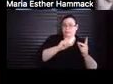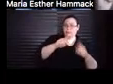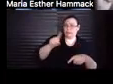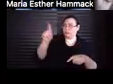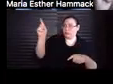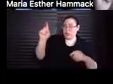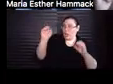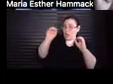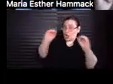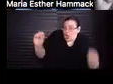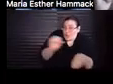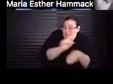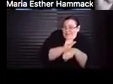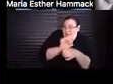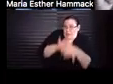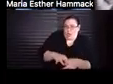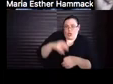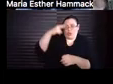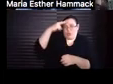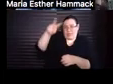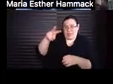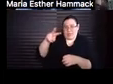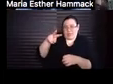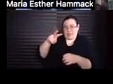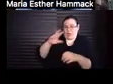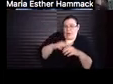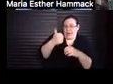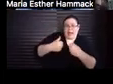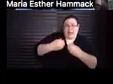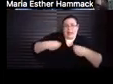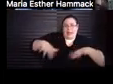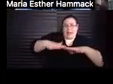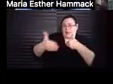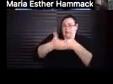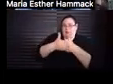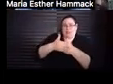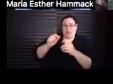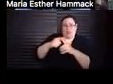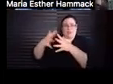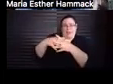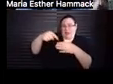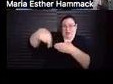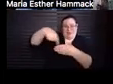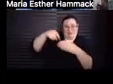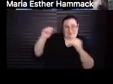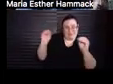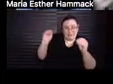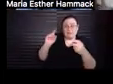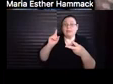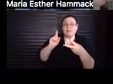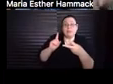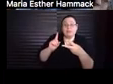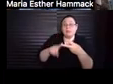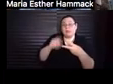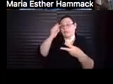slaves belonging to Mexico on the frontiers adjacent to the US, but that